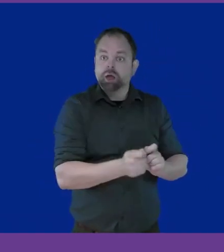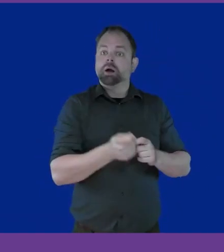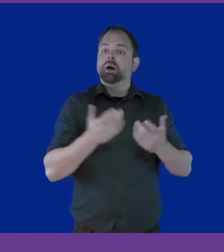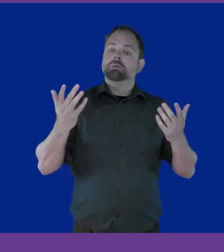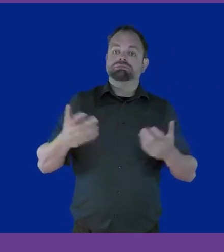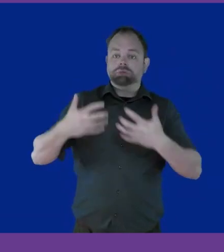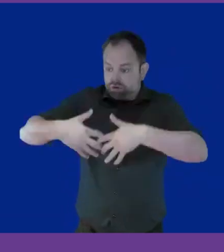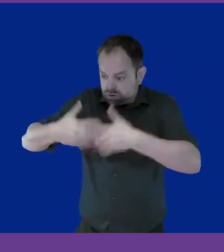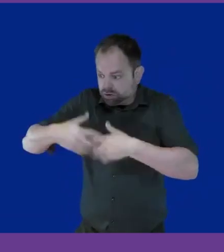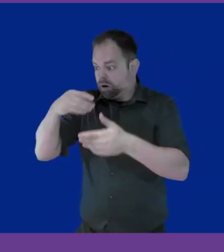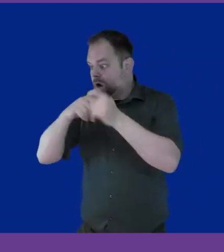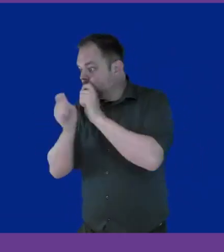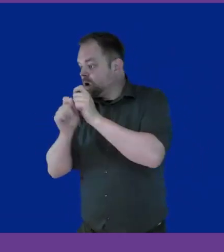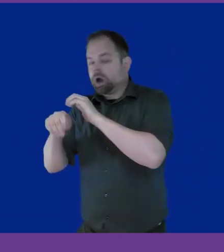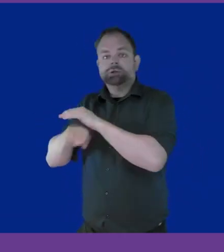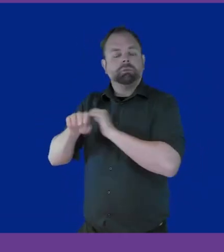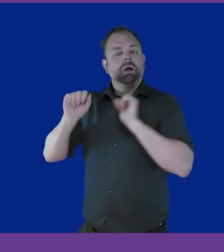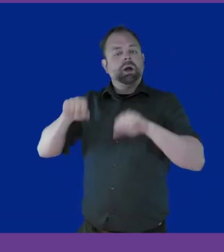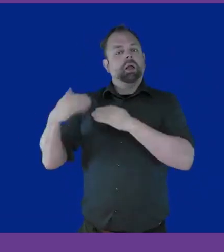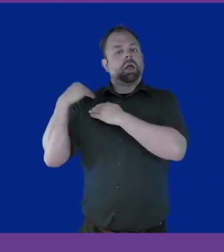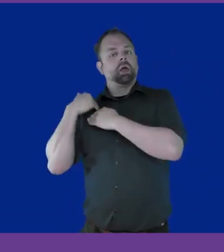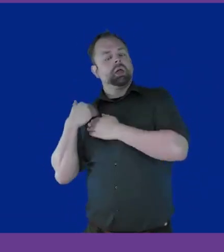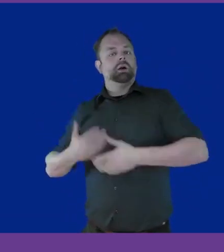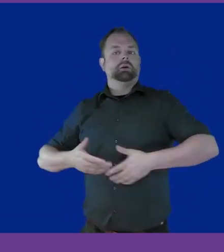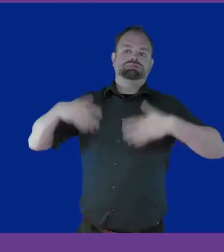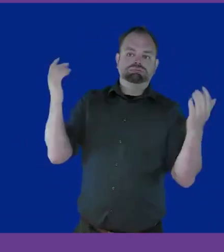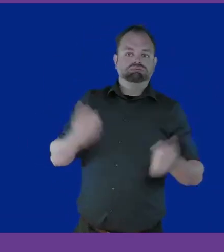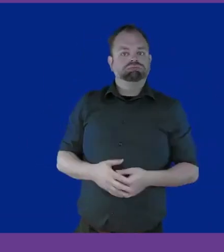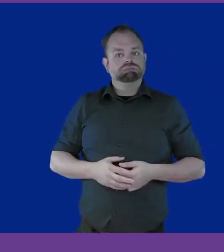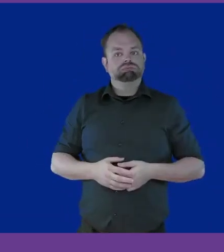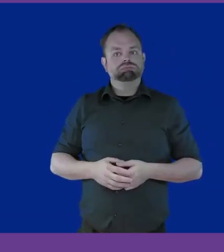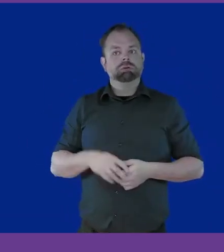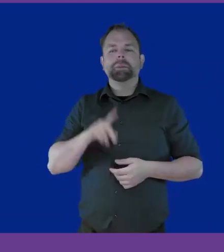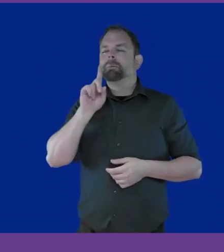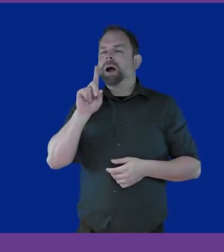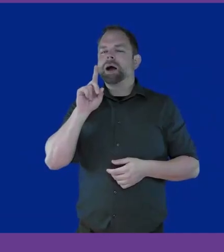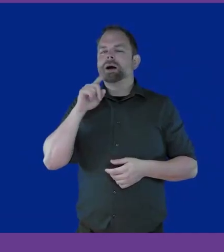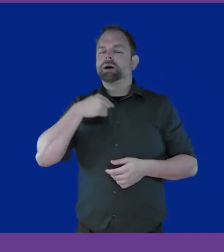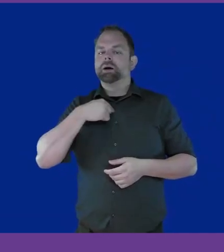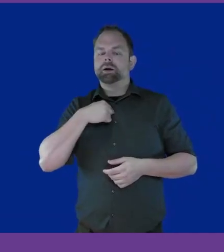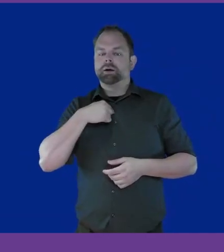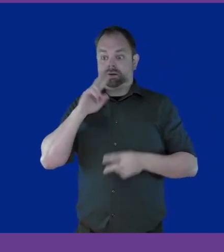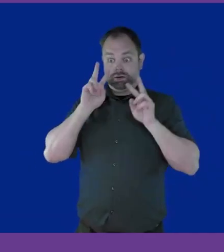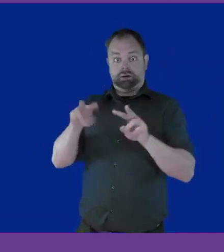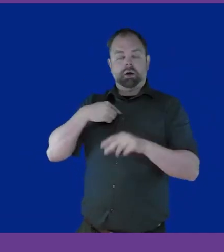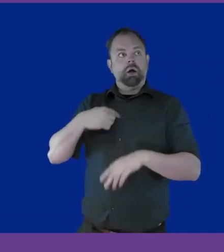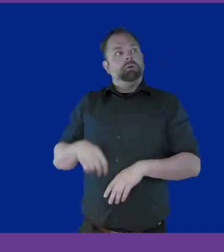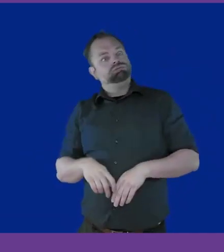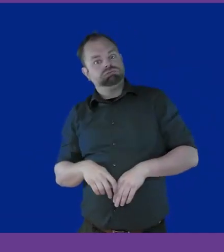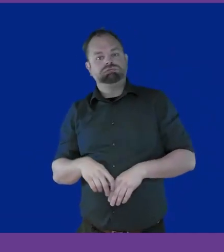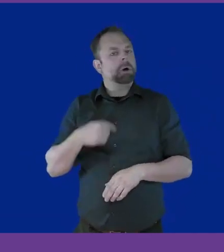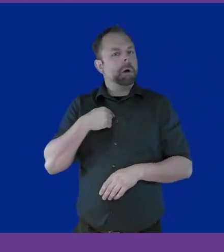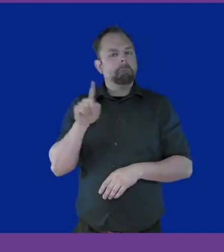an opportunity to enter into a dialogue and to make things really inclusive and to make